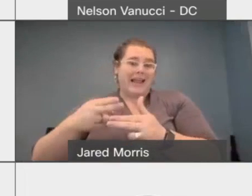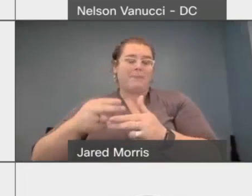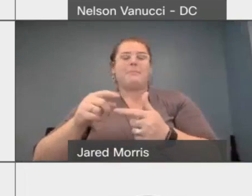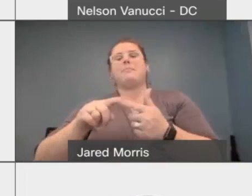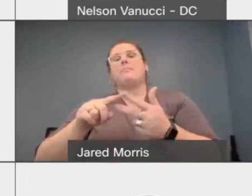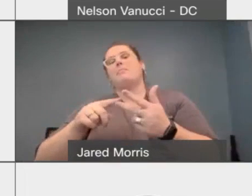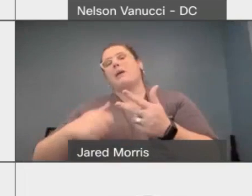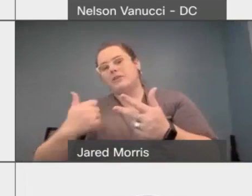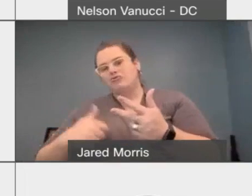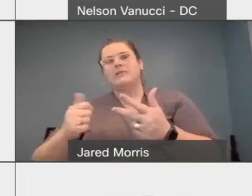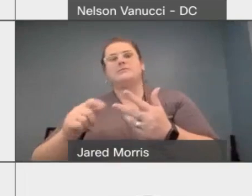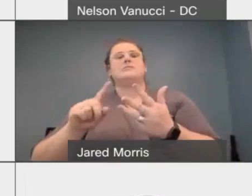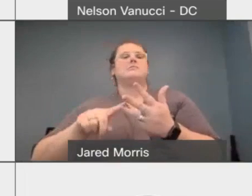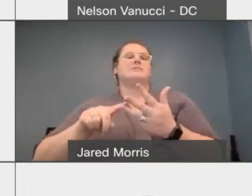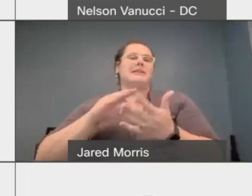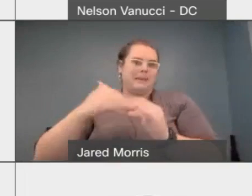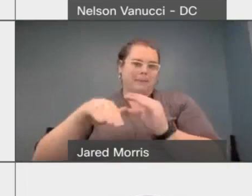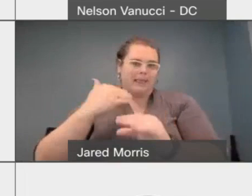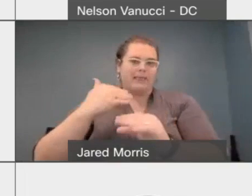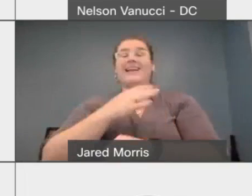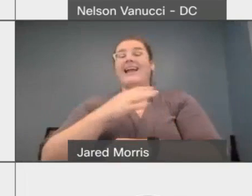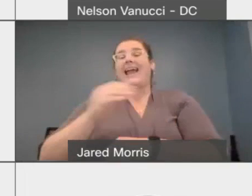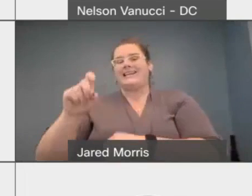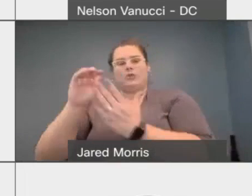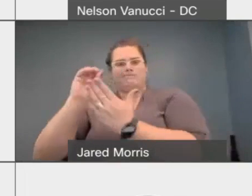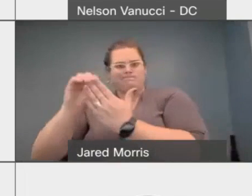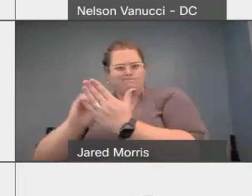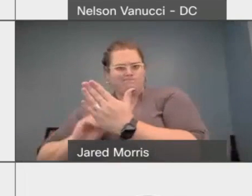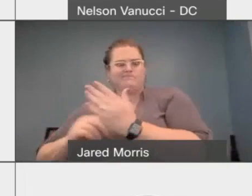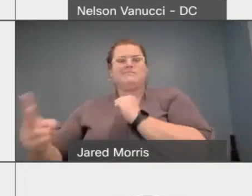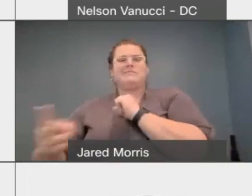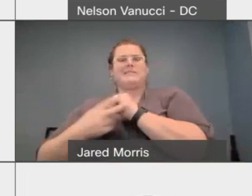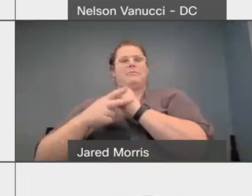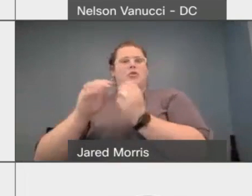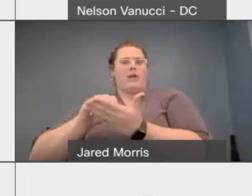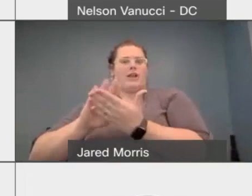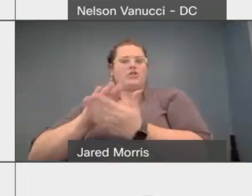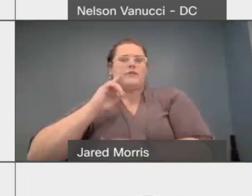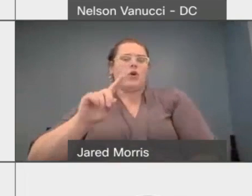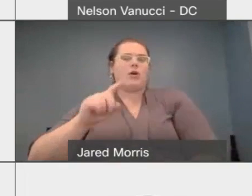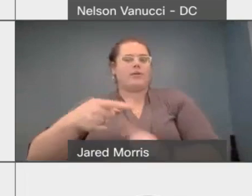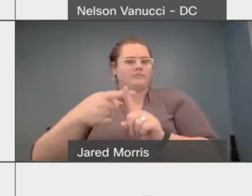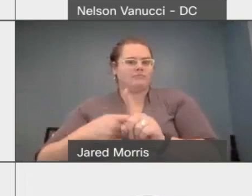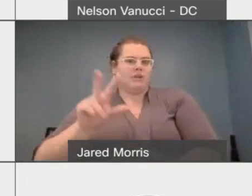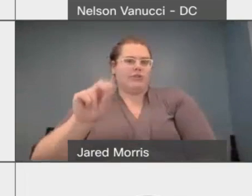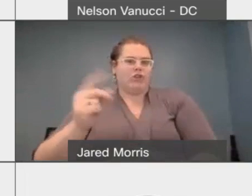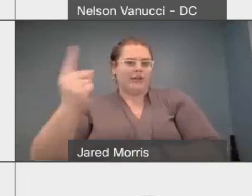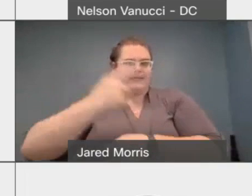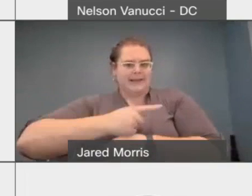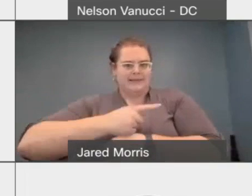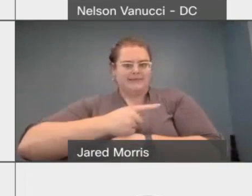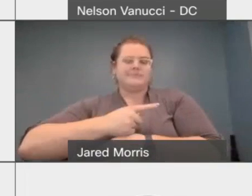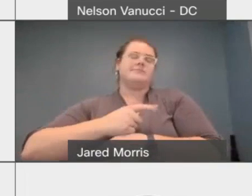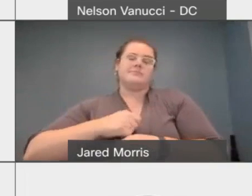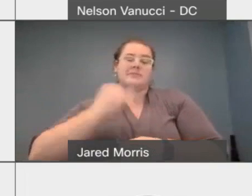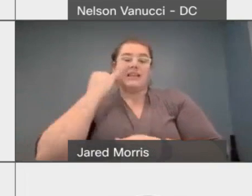that those records need to still be maintained for 30 days to assist with contact tracing. In the event that it's necessary, that